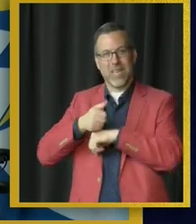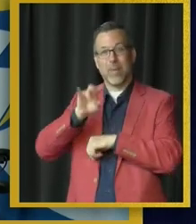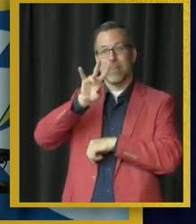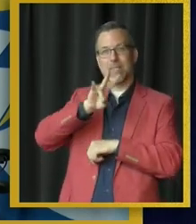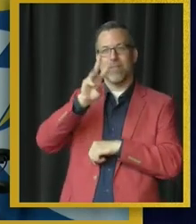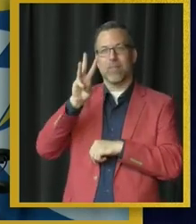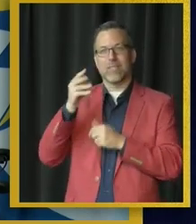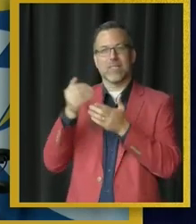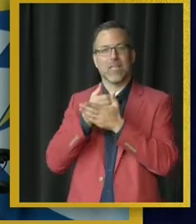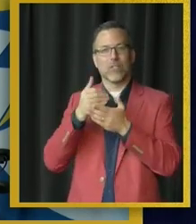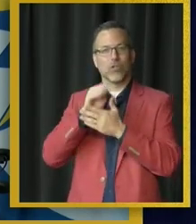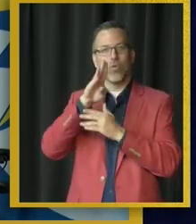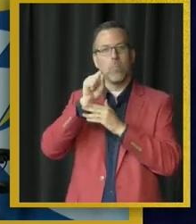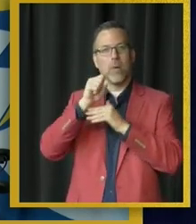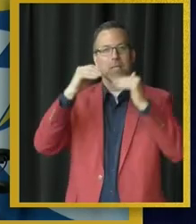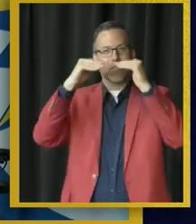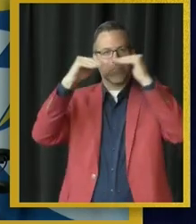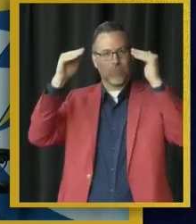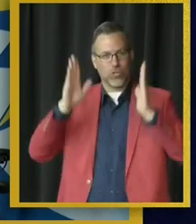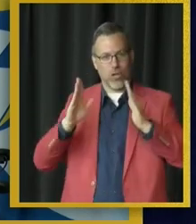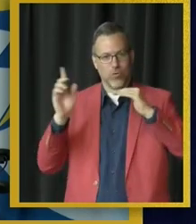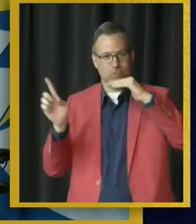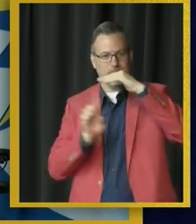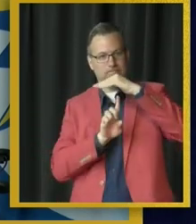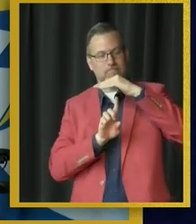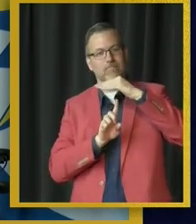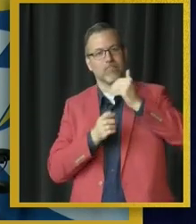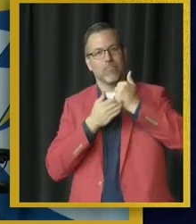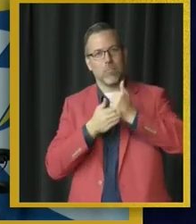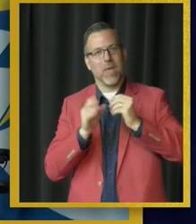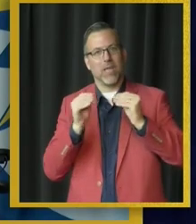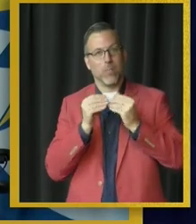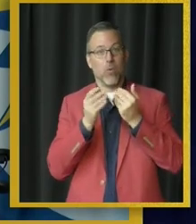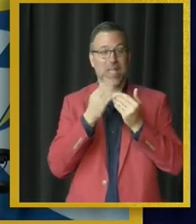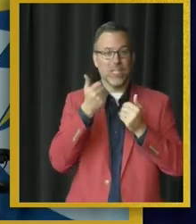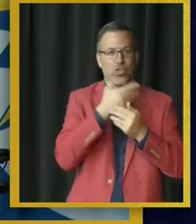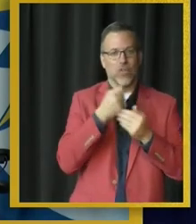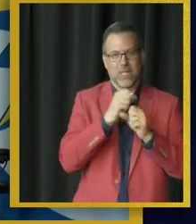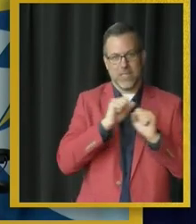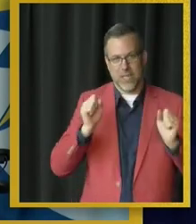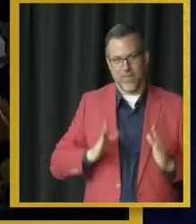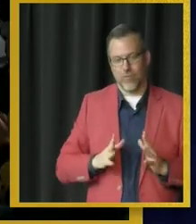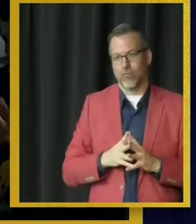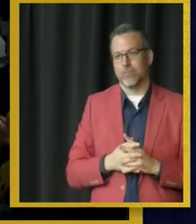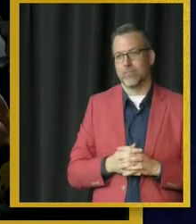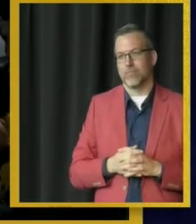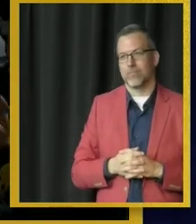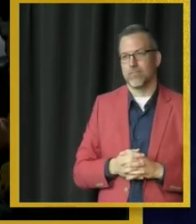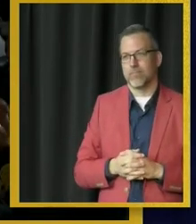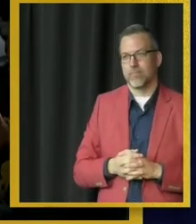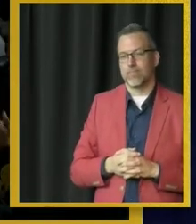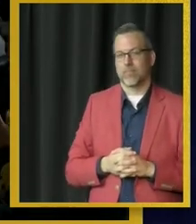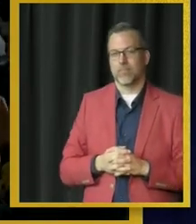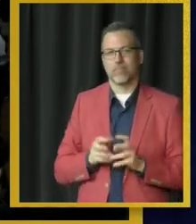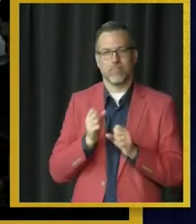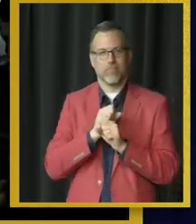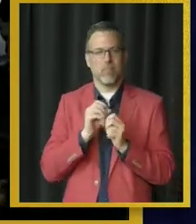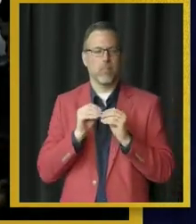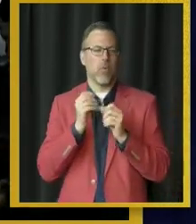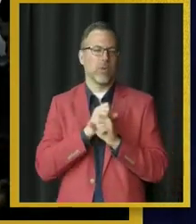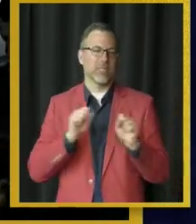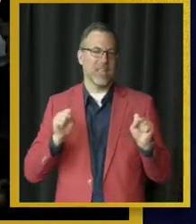76 new bus shelters to make commutes easier and safer. That's nearly